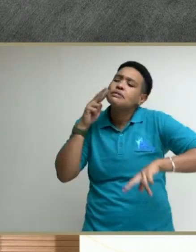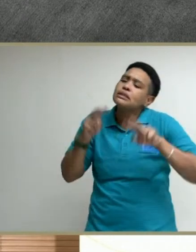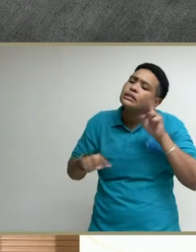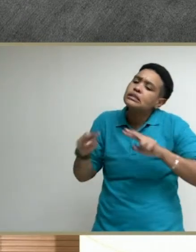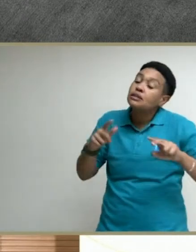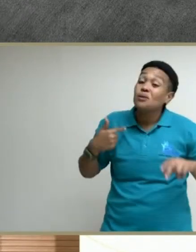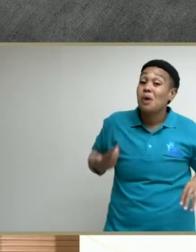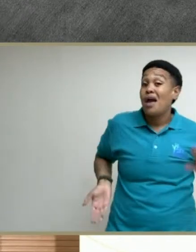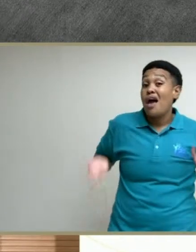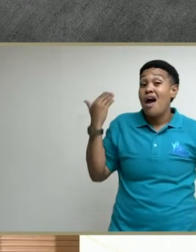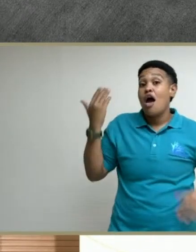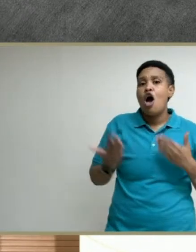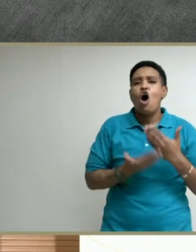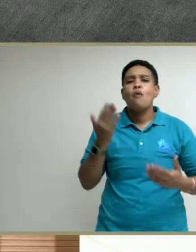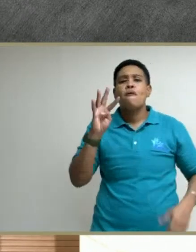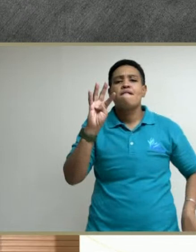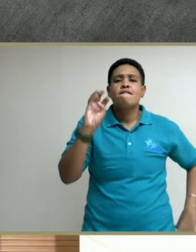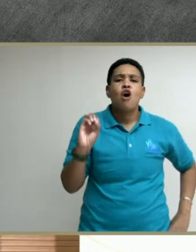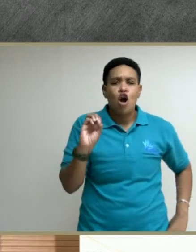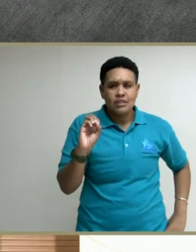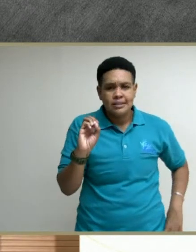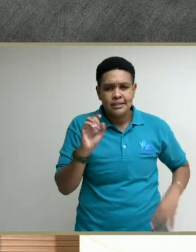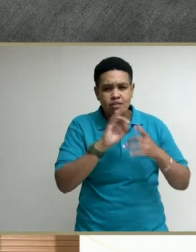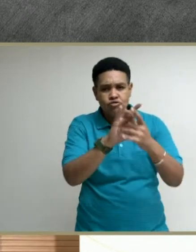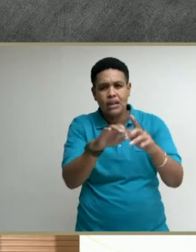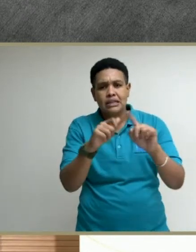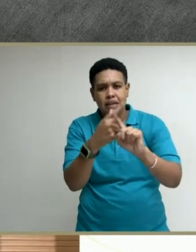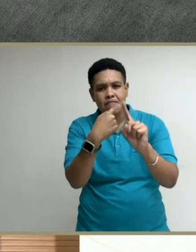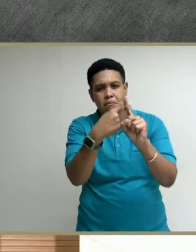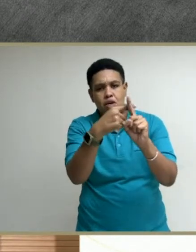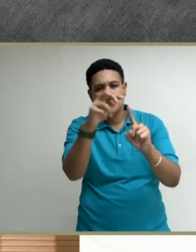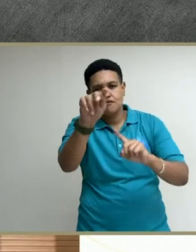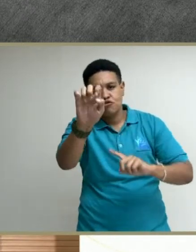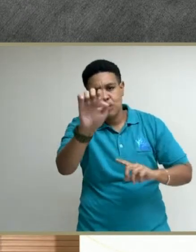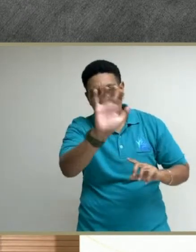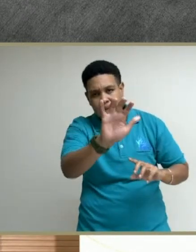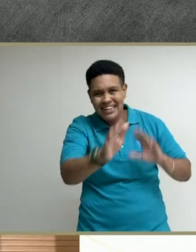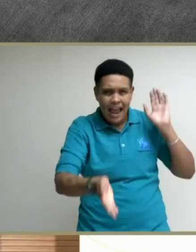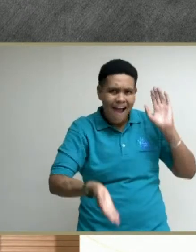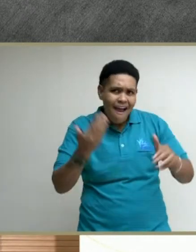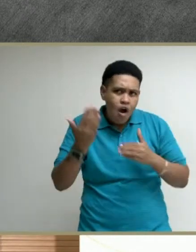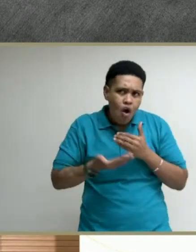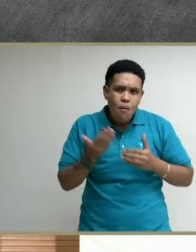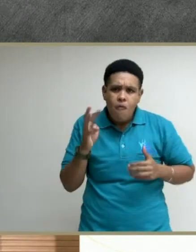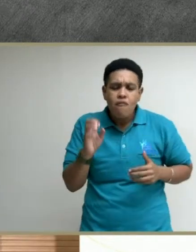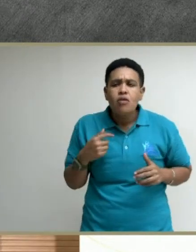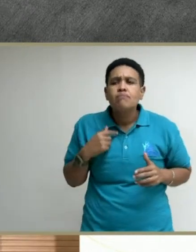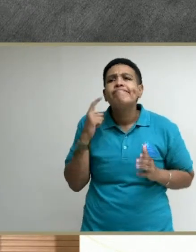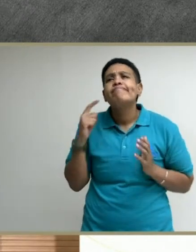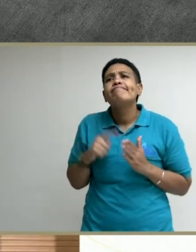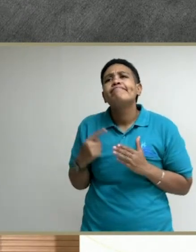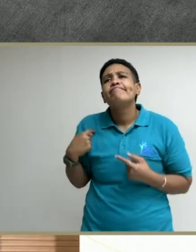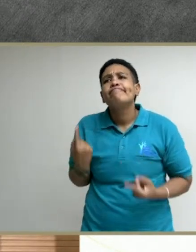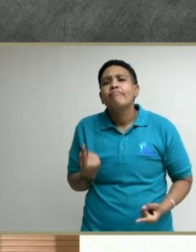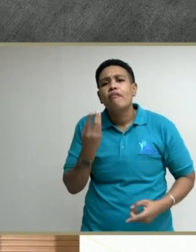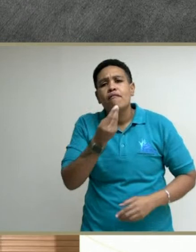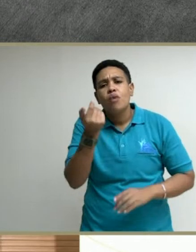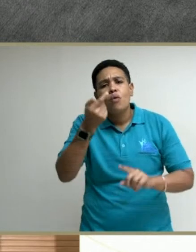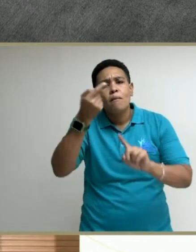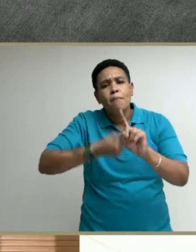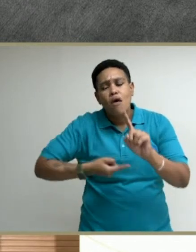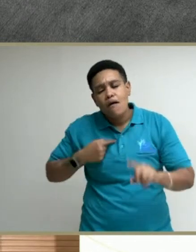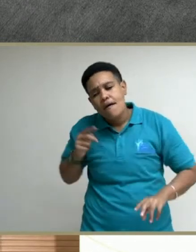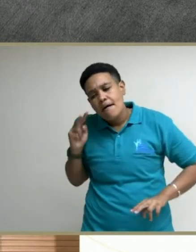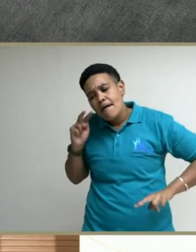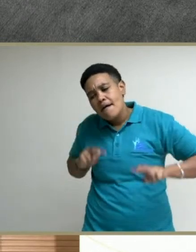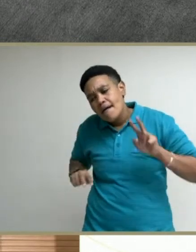as high as almost 40 in terms of the positivity rate. We recognize over the last couple of months that